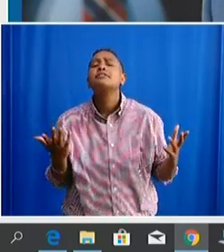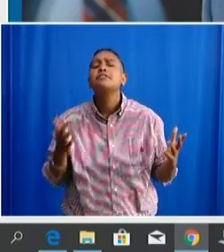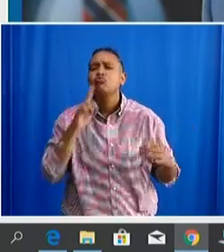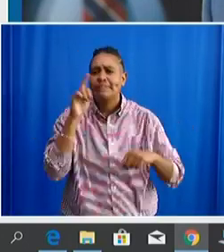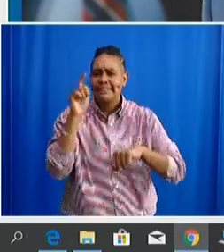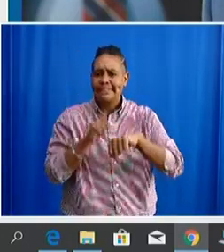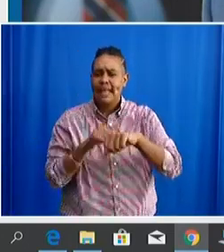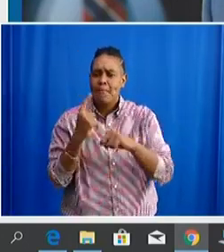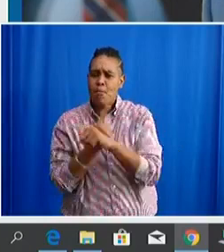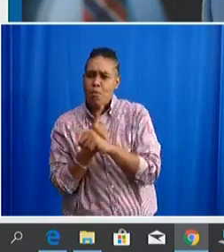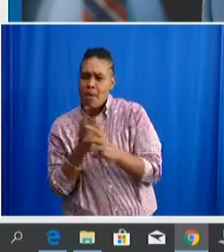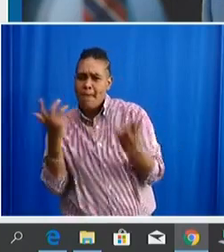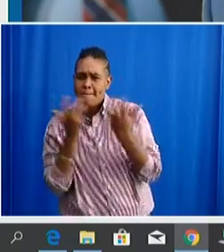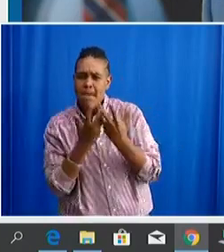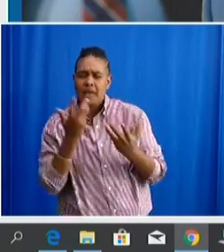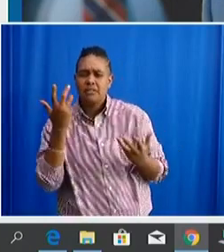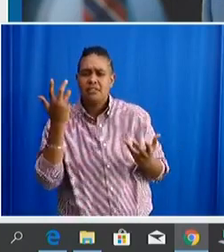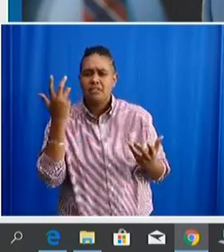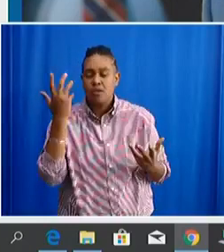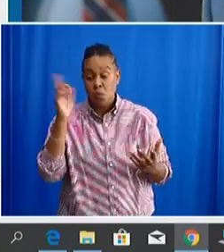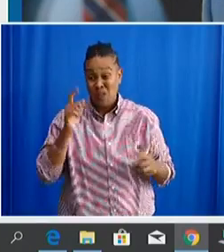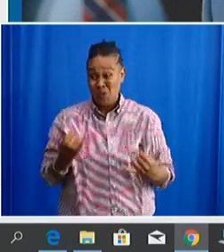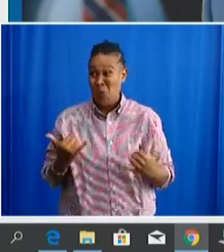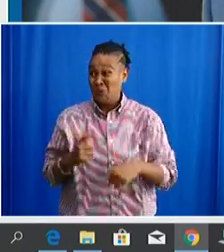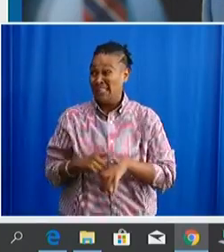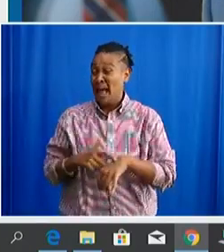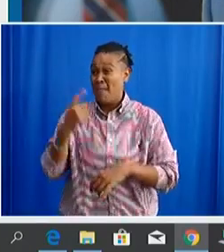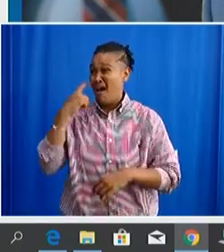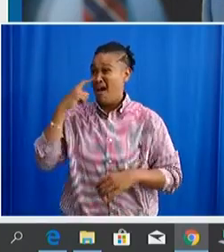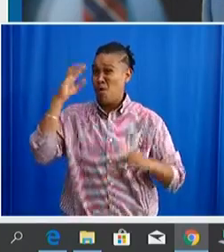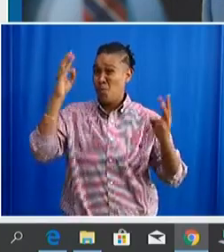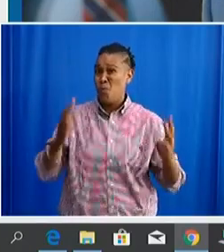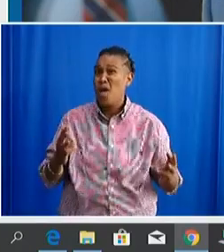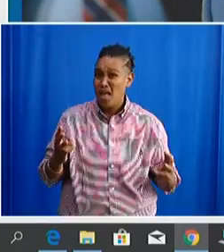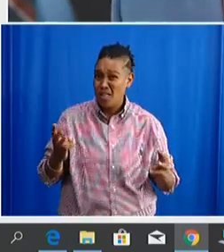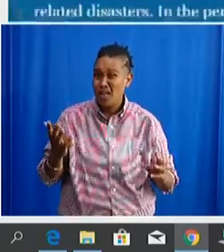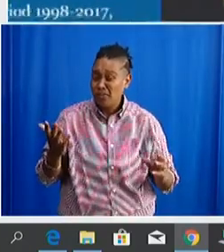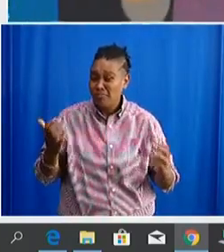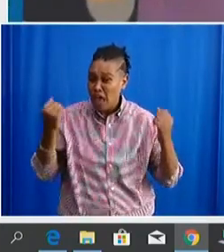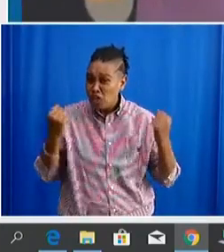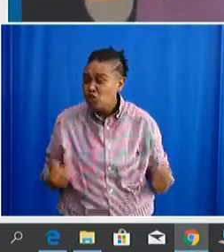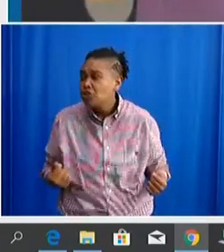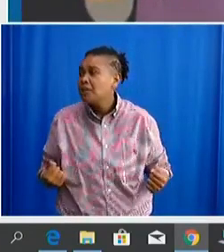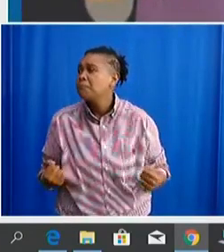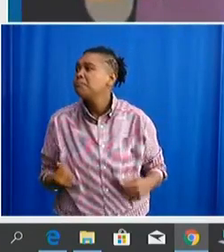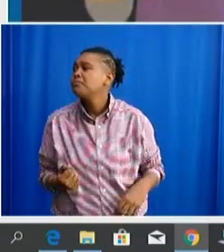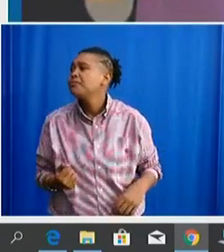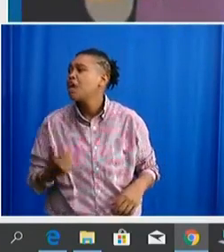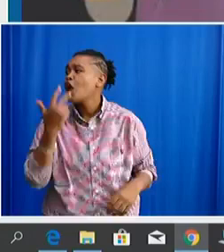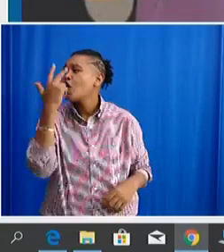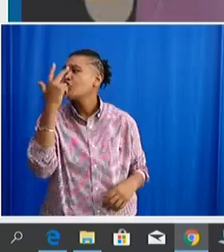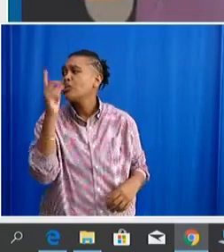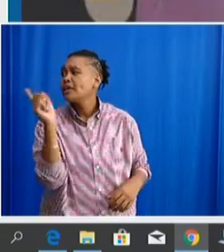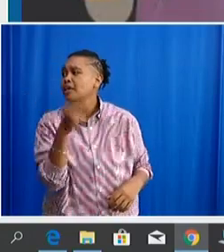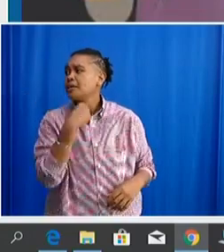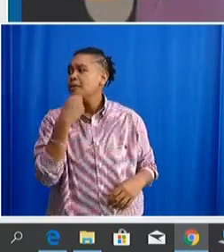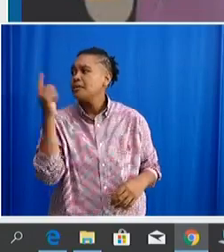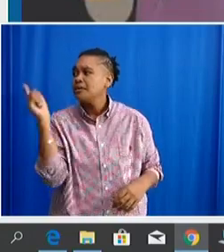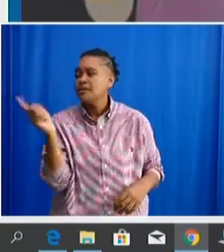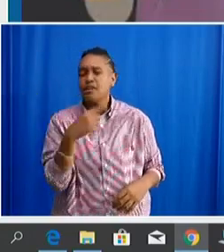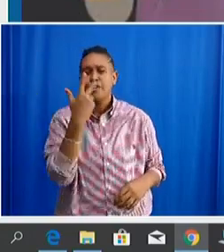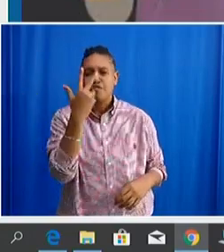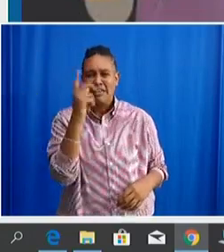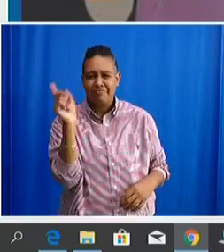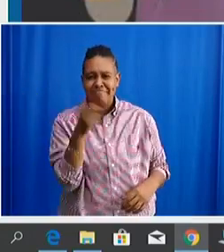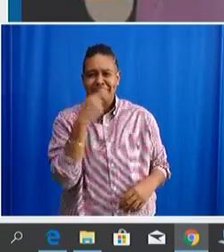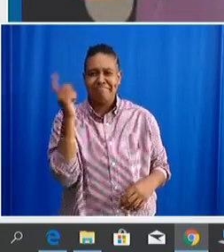timely and appropriate for the times we are living. There are 3 banners. The second banner is a short video